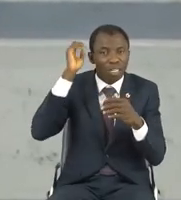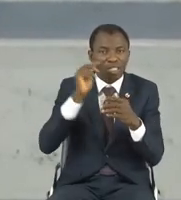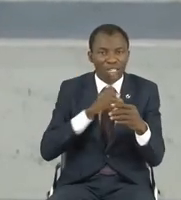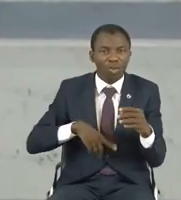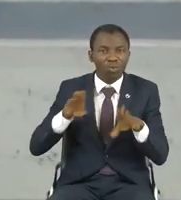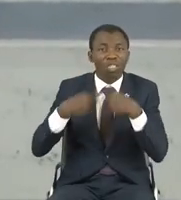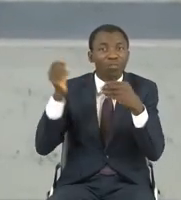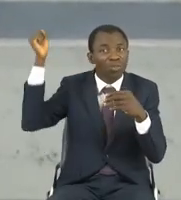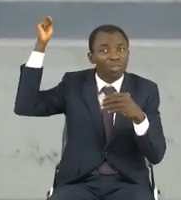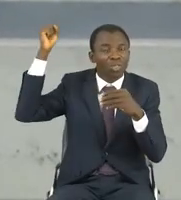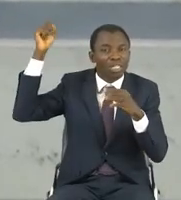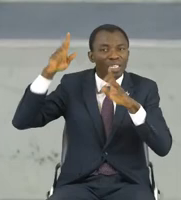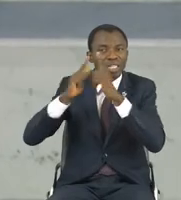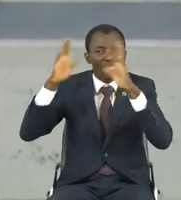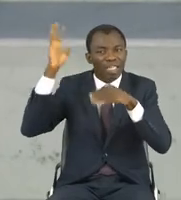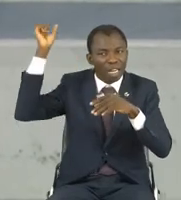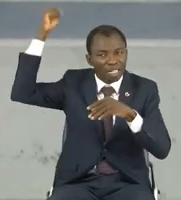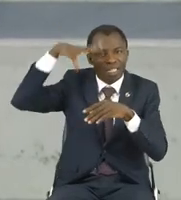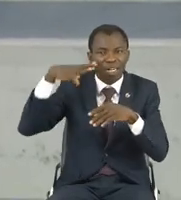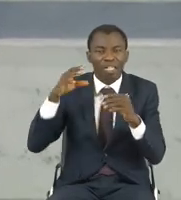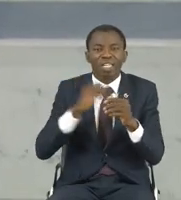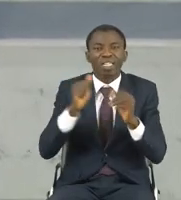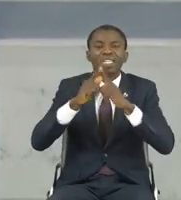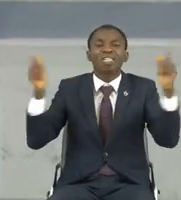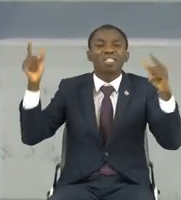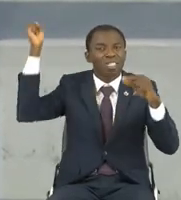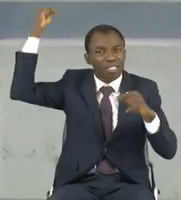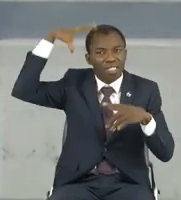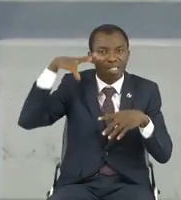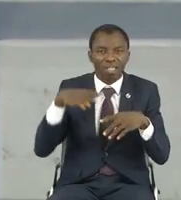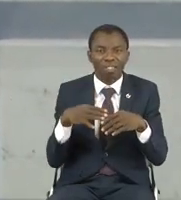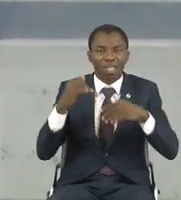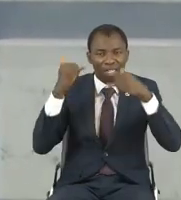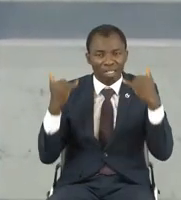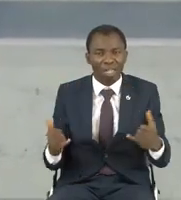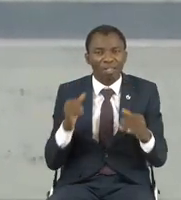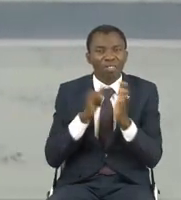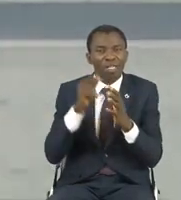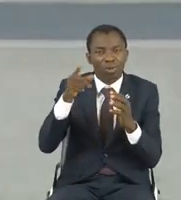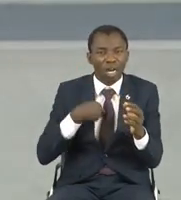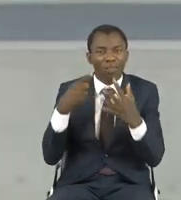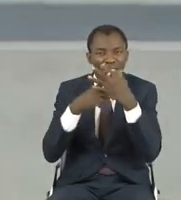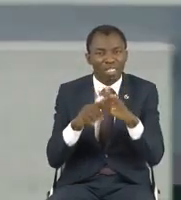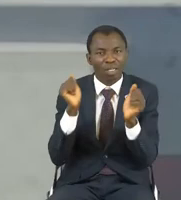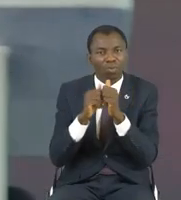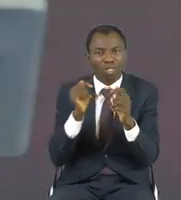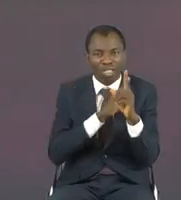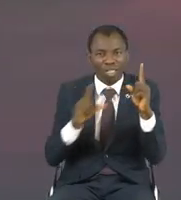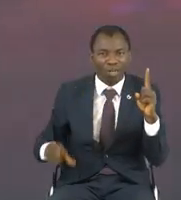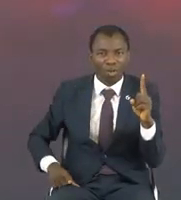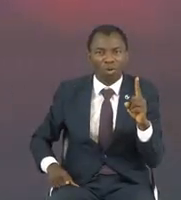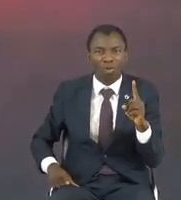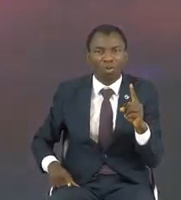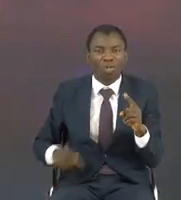higher grace, a multiplied grace. And now that you have started with the Lord, you